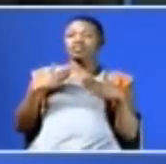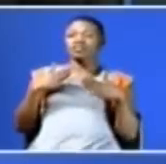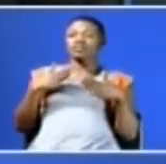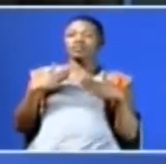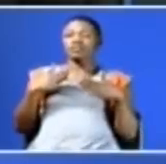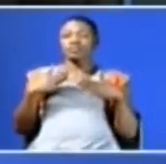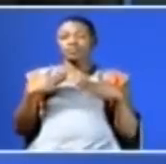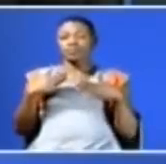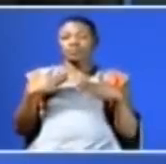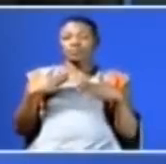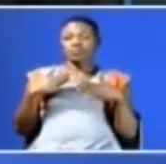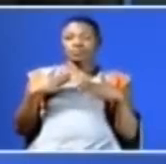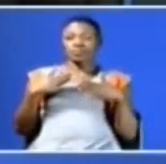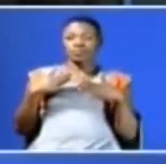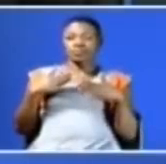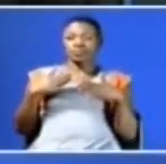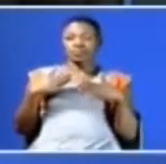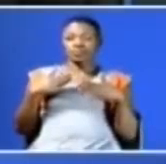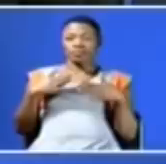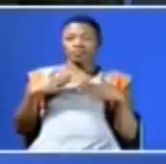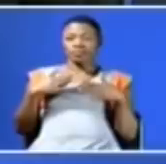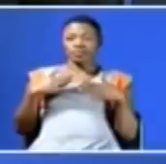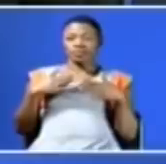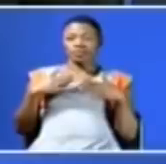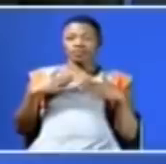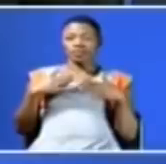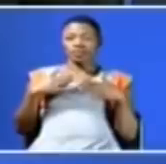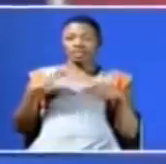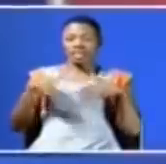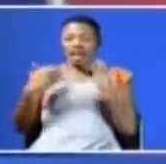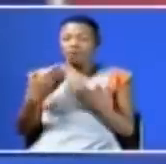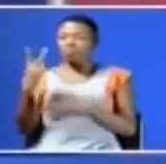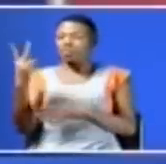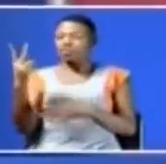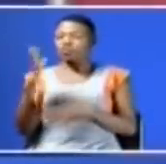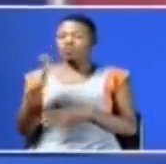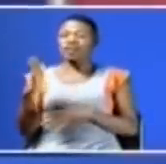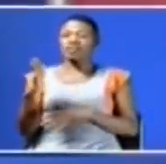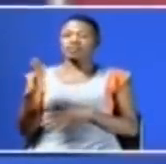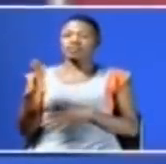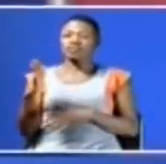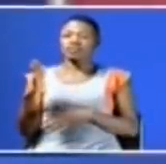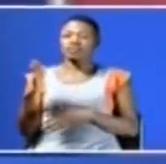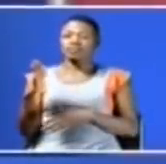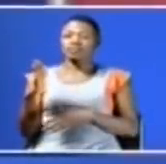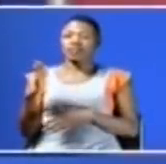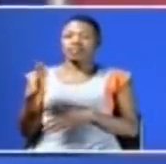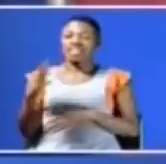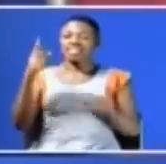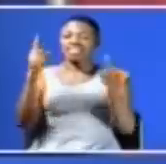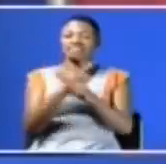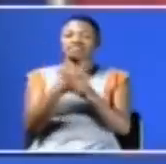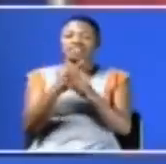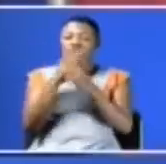already in the way the two sides have taken opposing views on some of